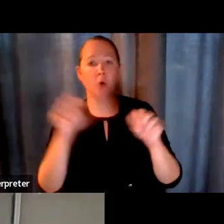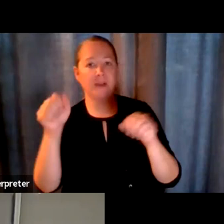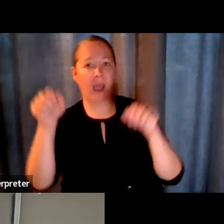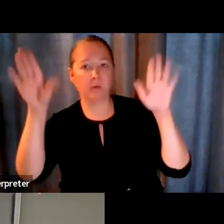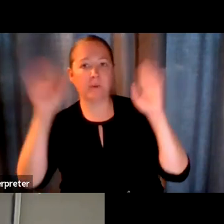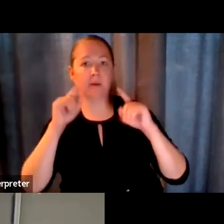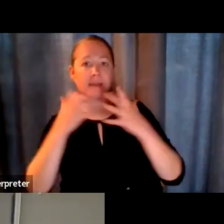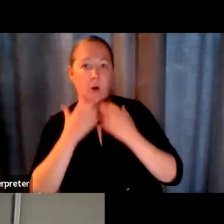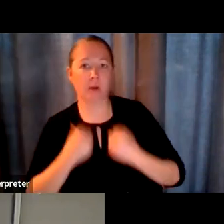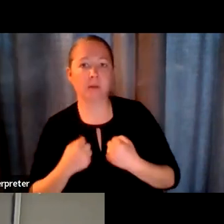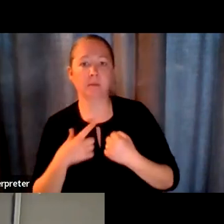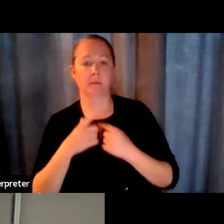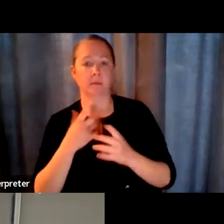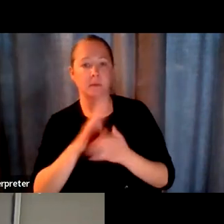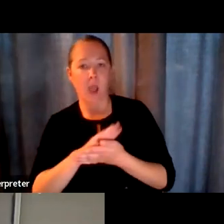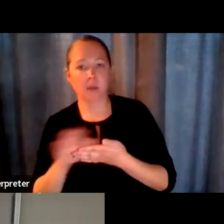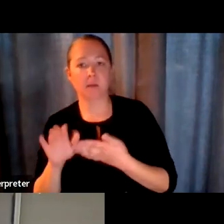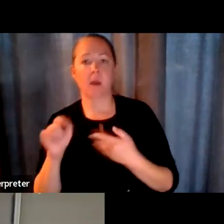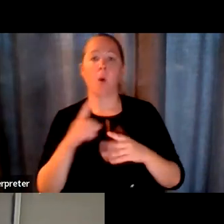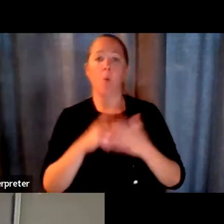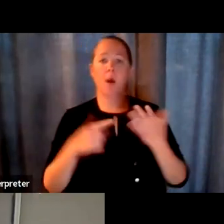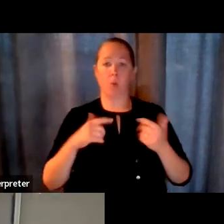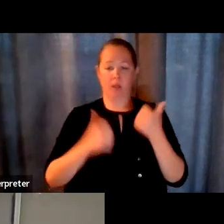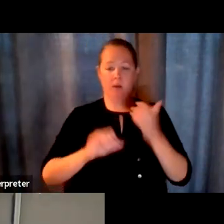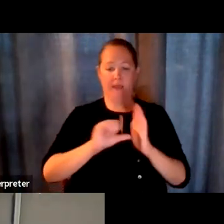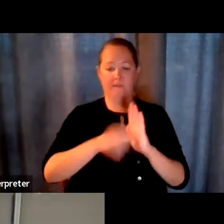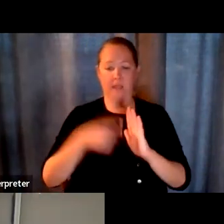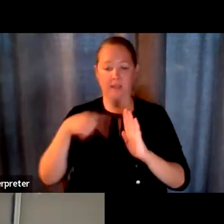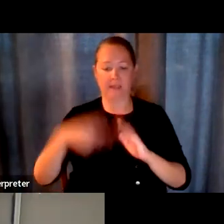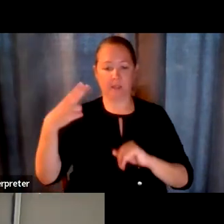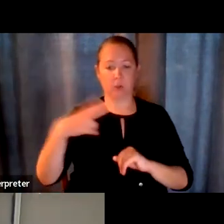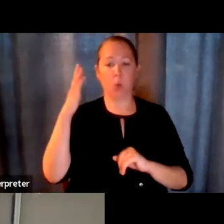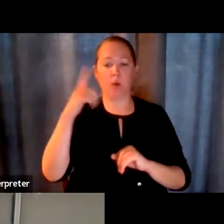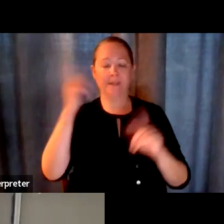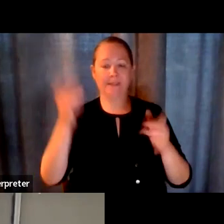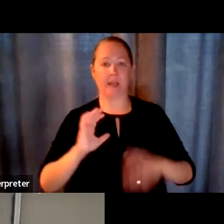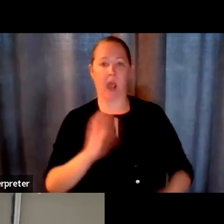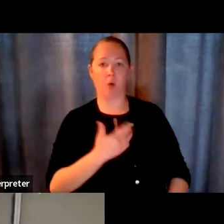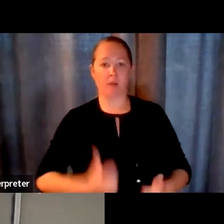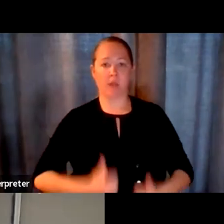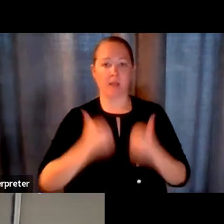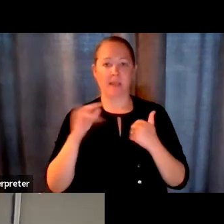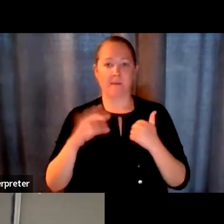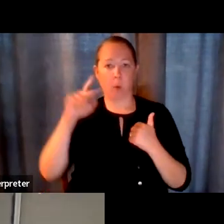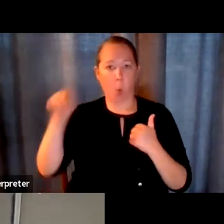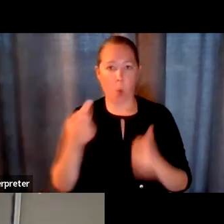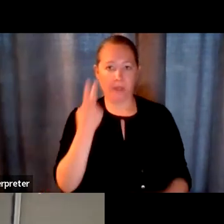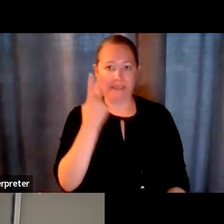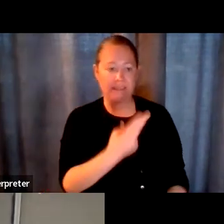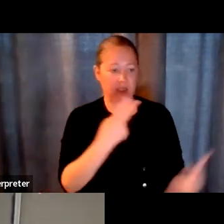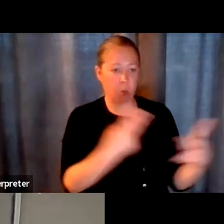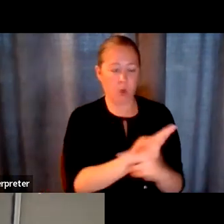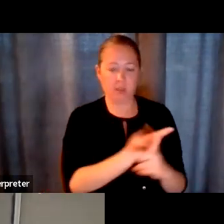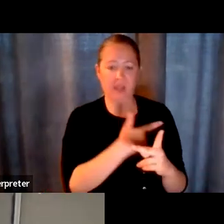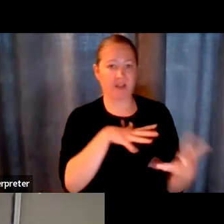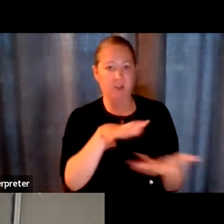to emphasize in this complex history will determine our lives. If we only see the worst, it destroys our capacity